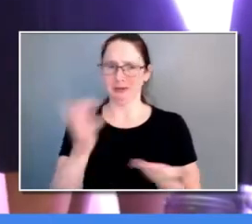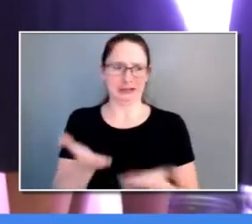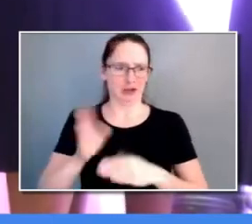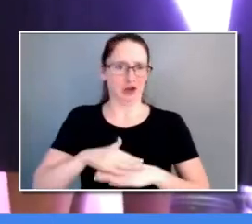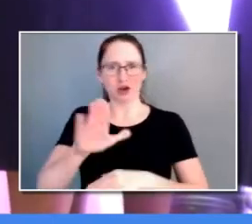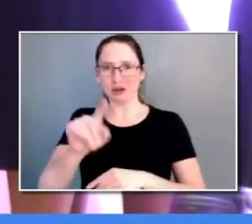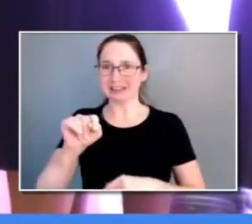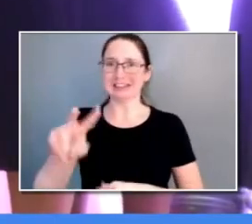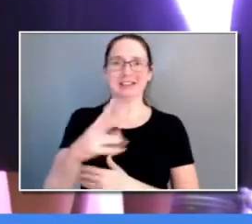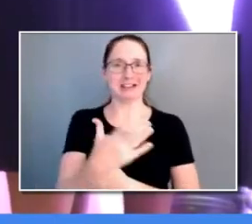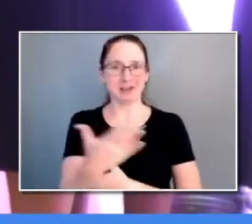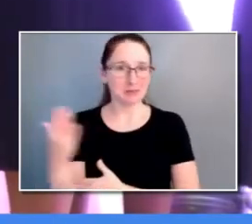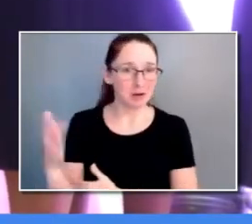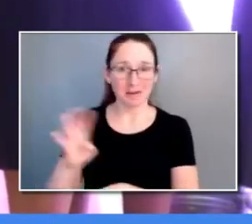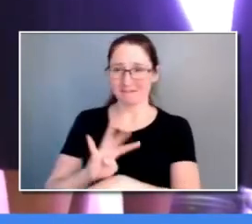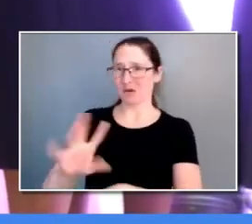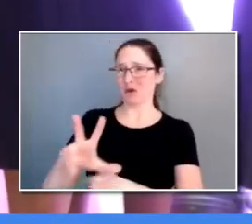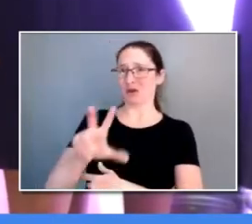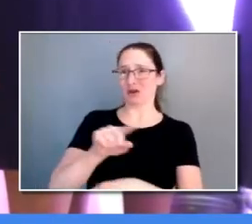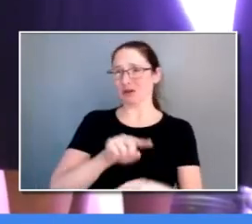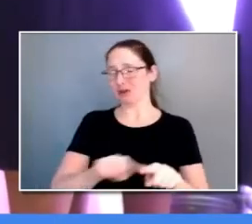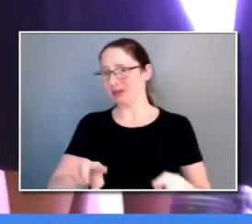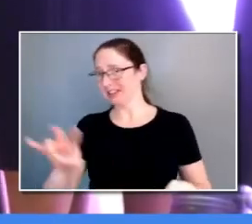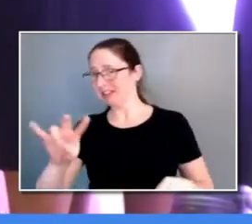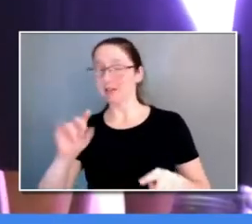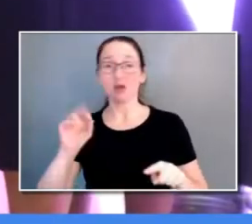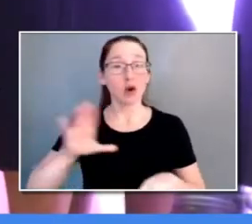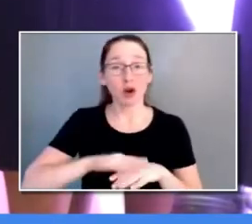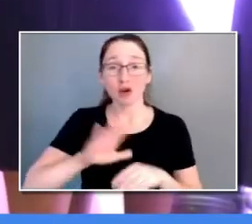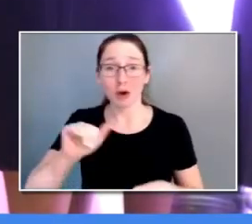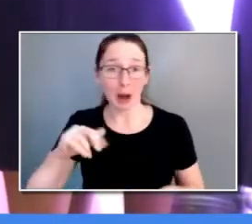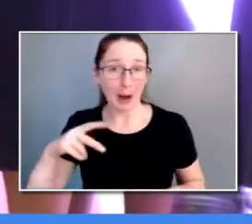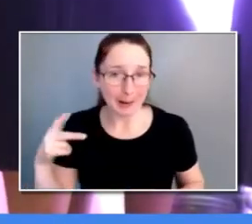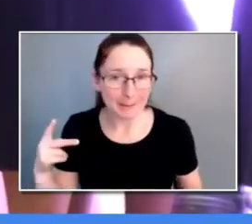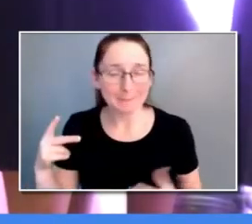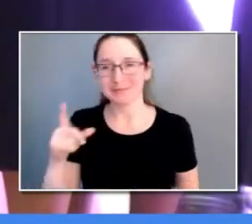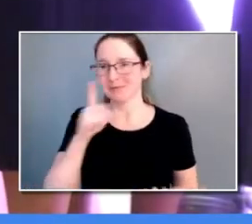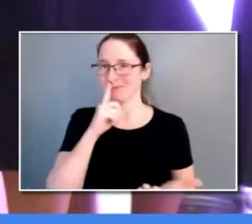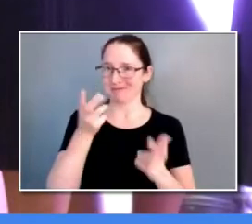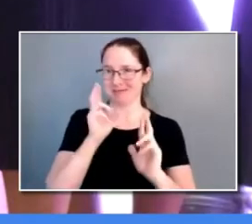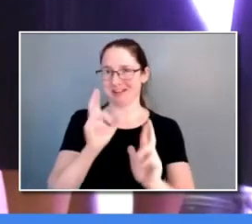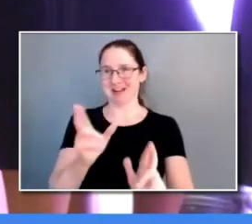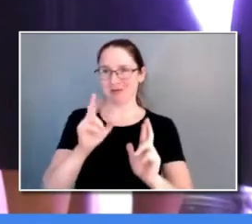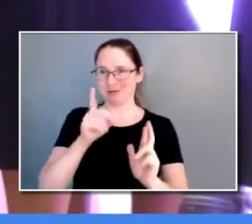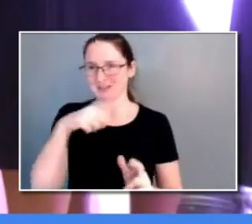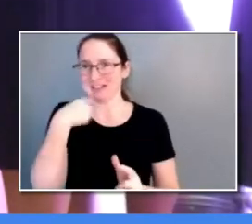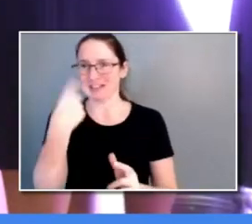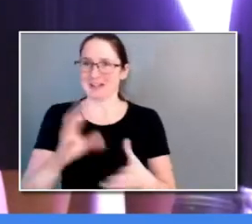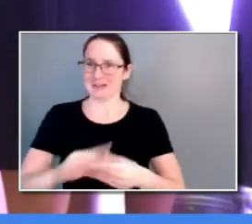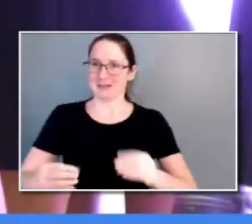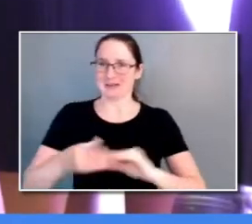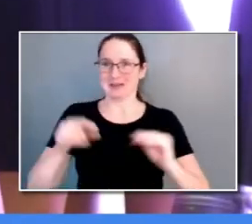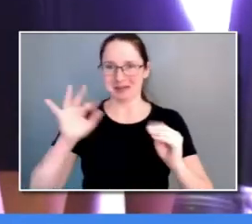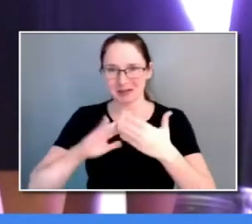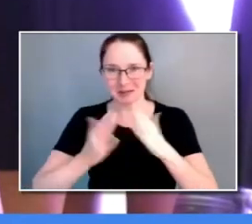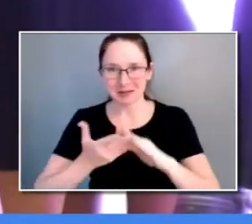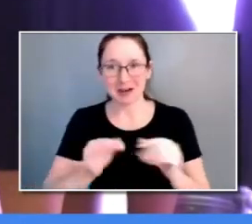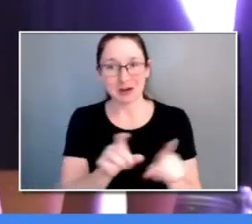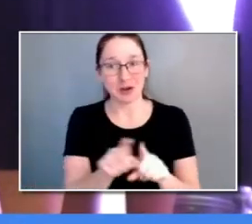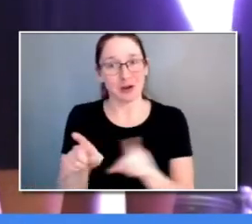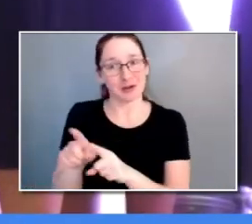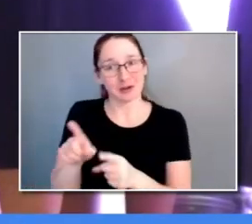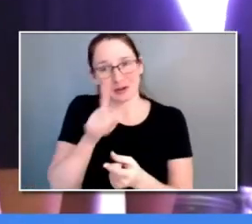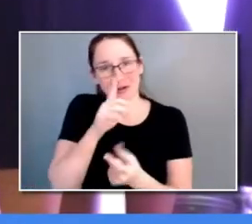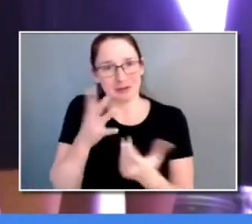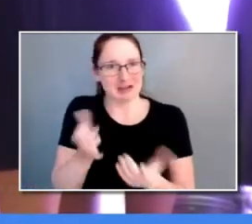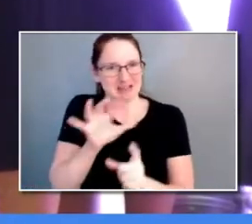every morning, 4:30 to 7 a.m., or on your apps. It is an honor to be telling the stories of the community and also to be